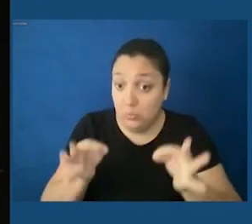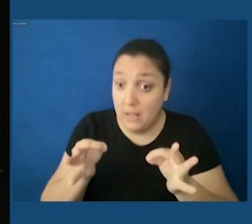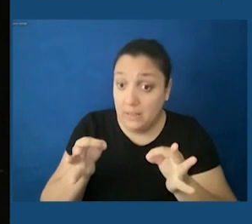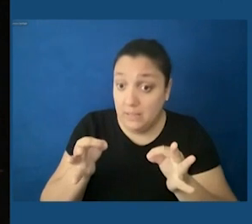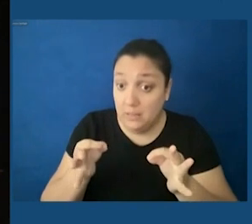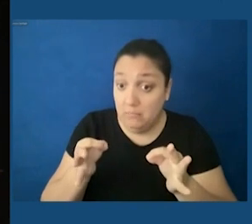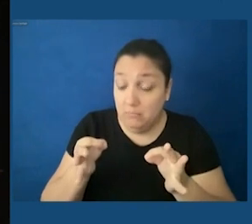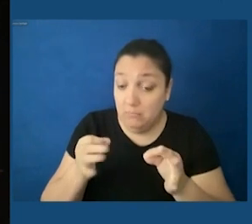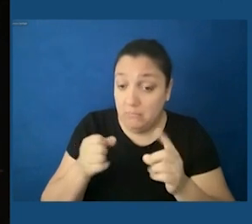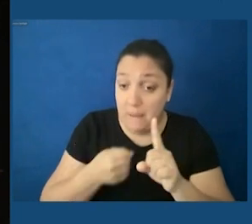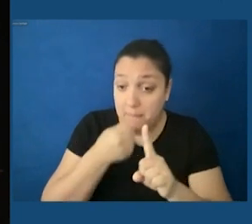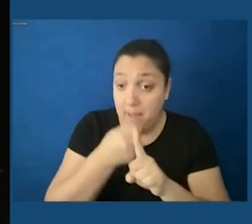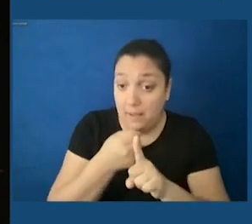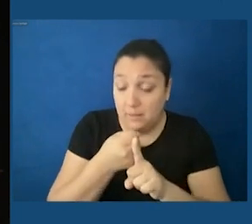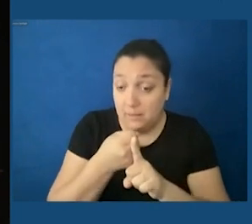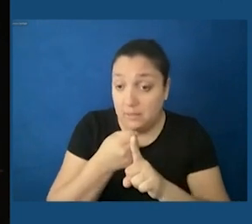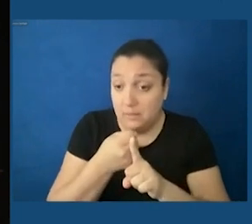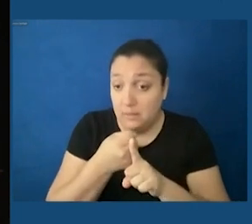violence and terrorism,